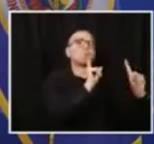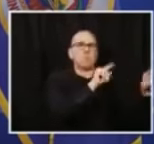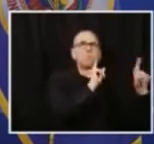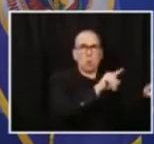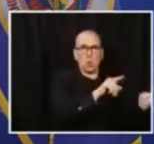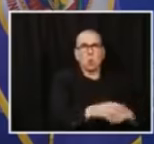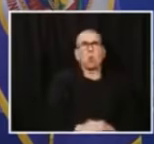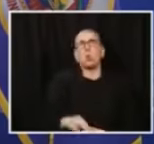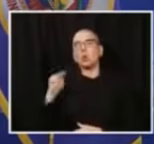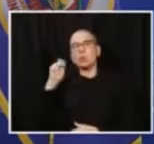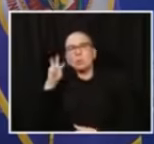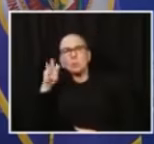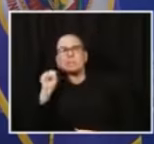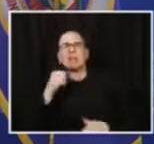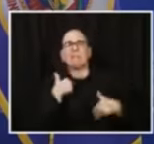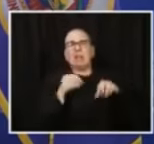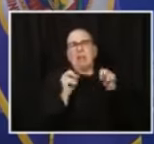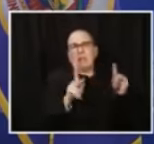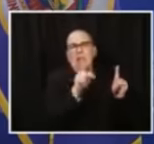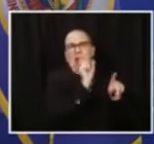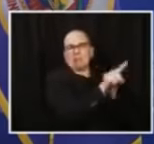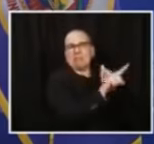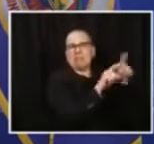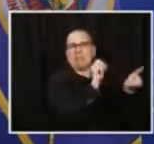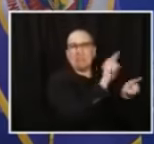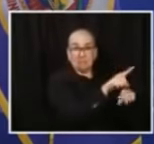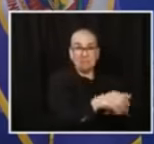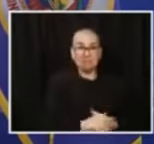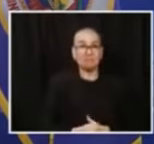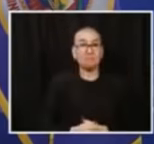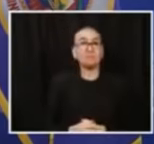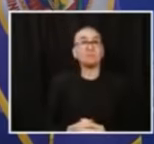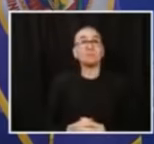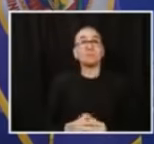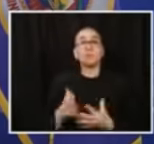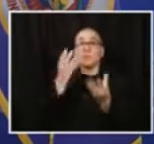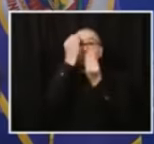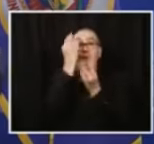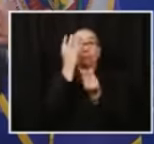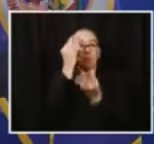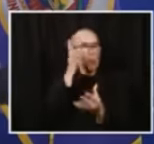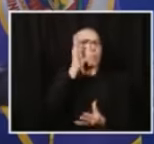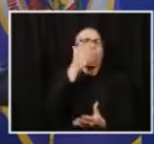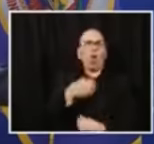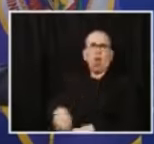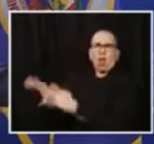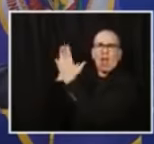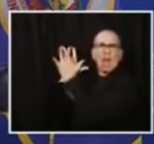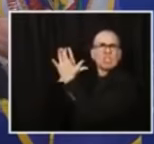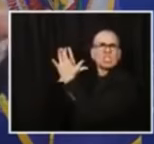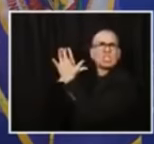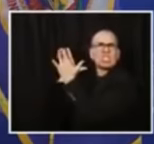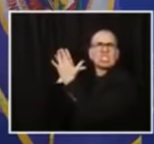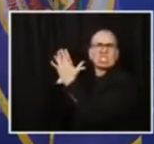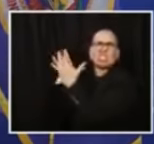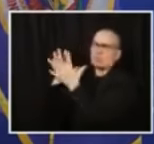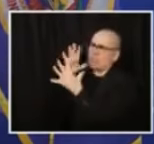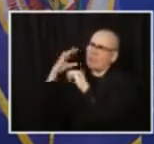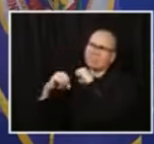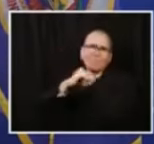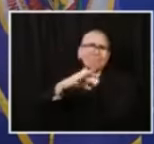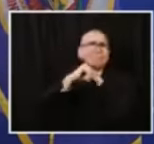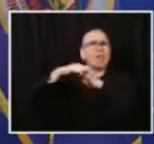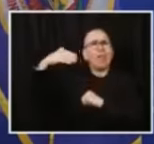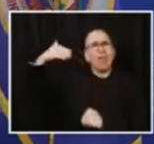assure you this information will be put online. We will continue to do everything we can to do a public relations to get this information out, to be as